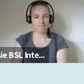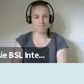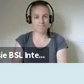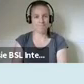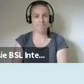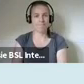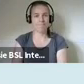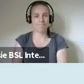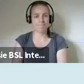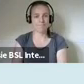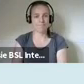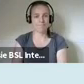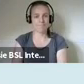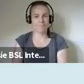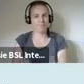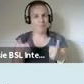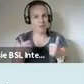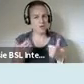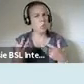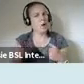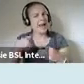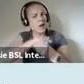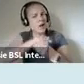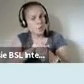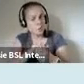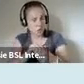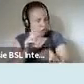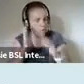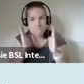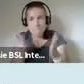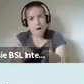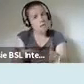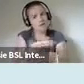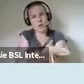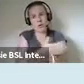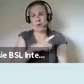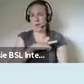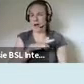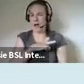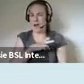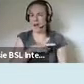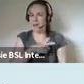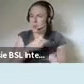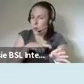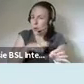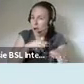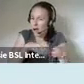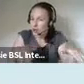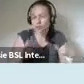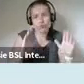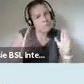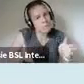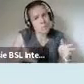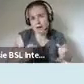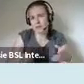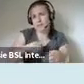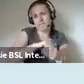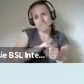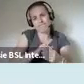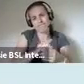Why timely inclusion matters, why it's so important for the young children to be included in the type